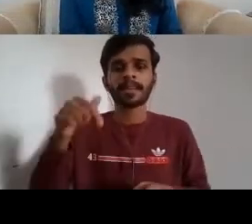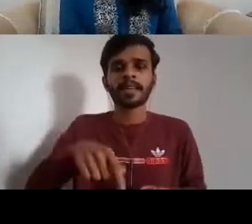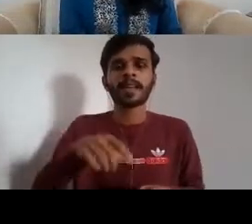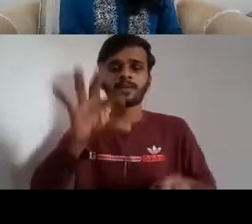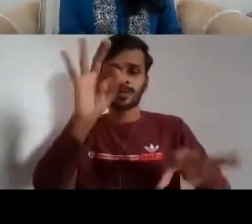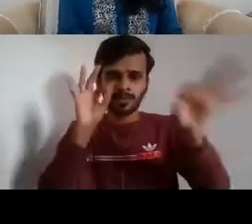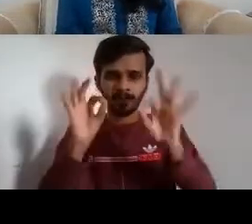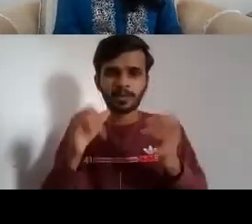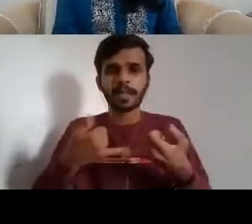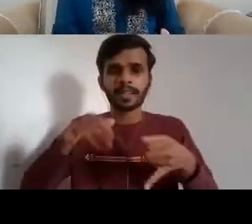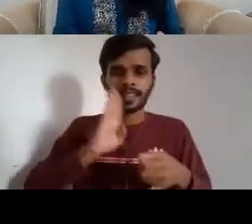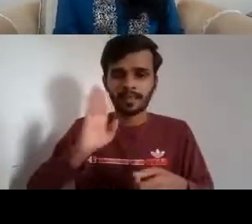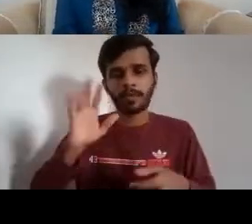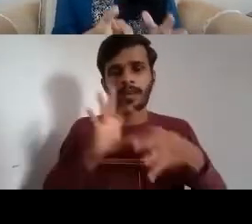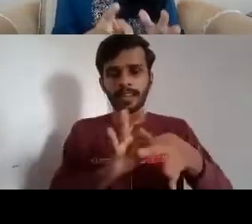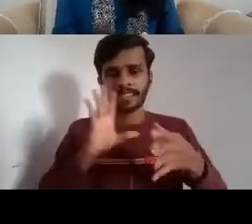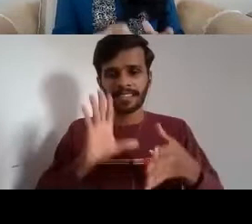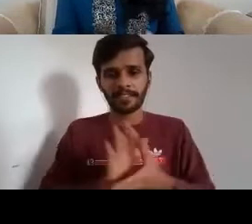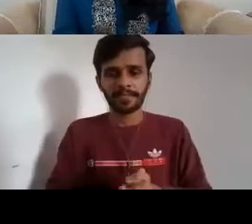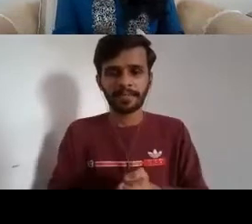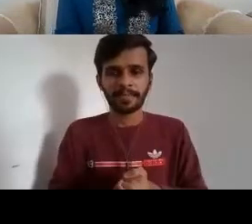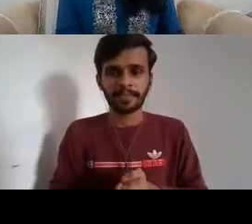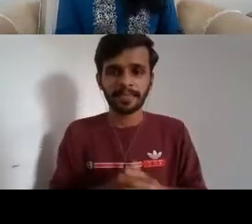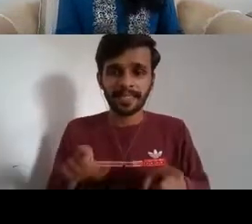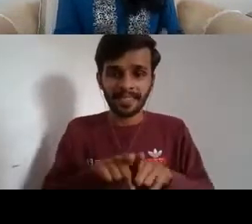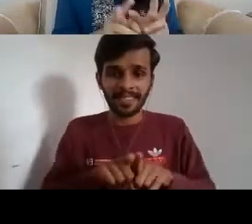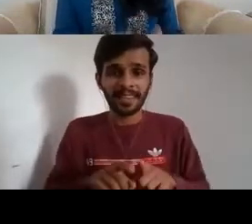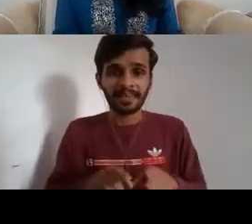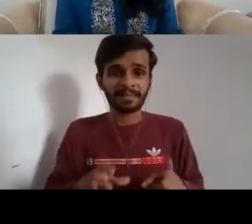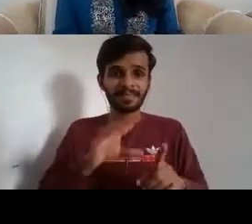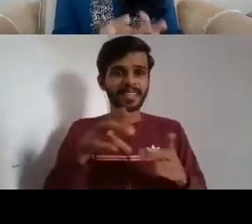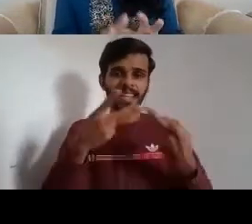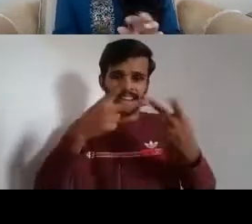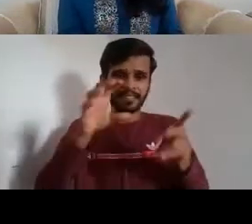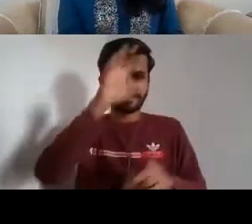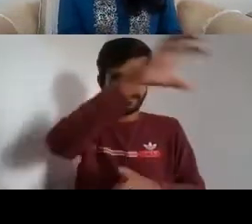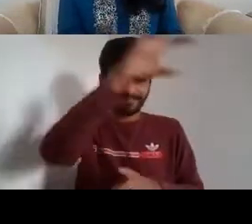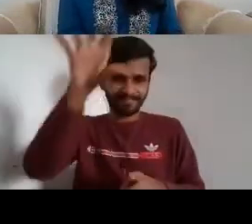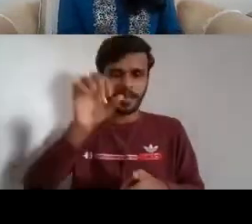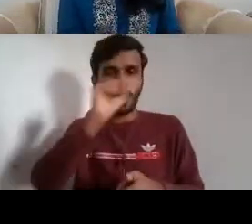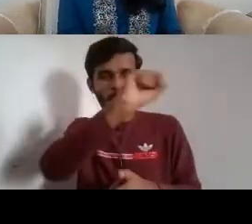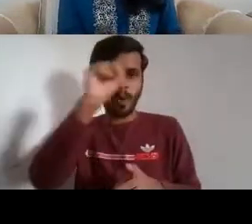Indian music, a proof that the boundaries of culture are indeed fluid.